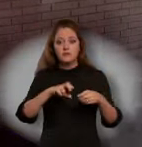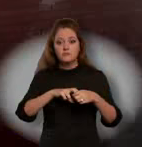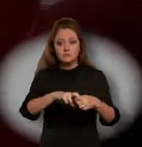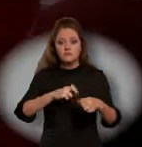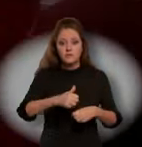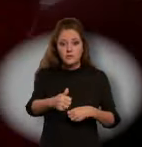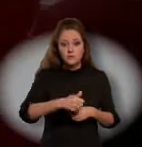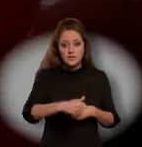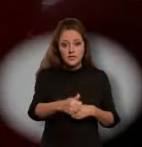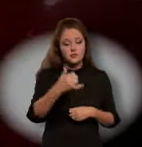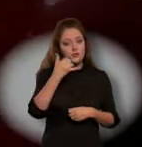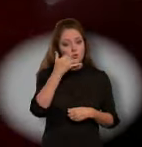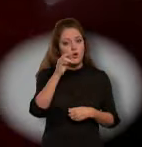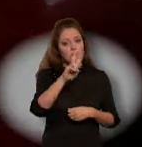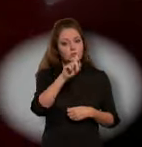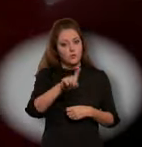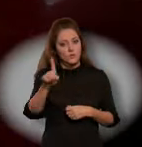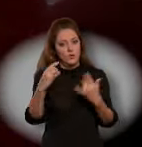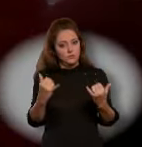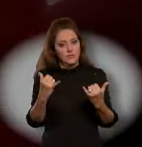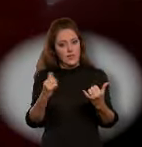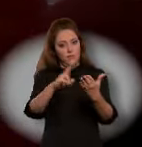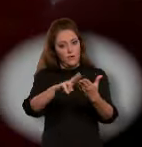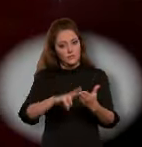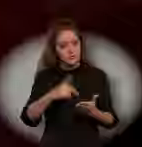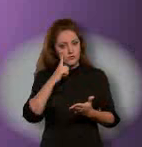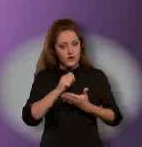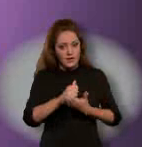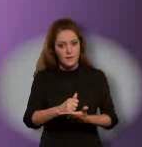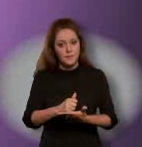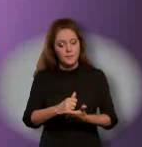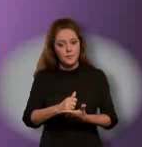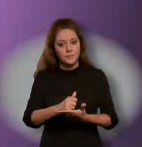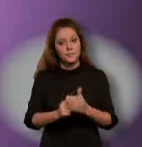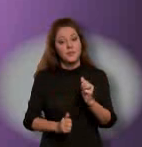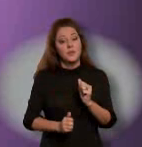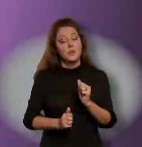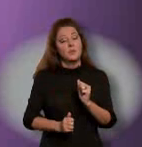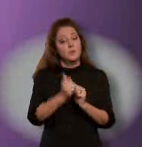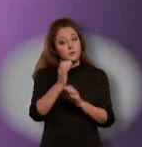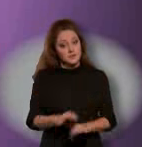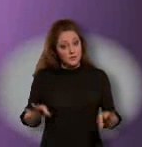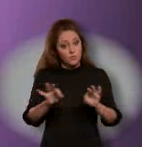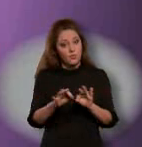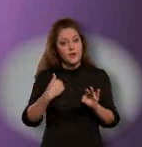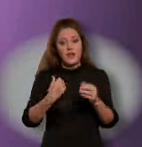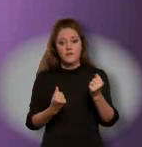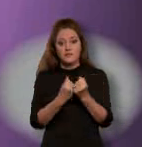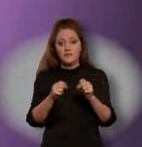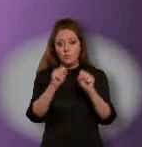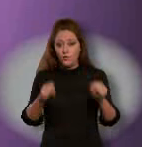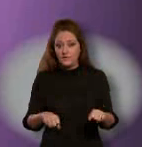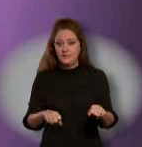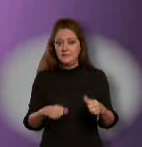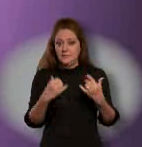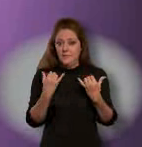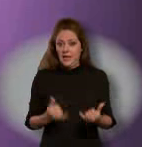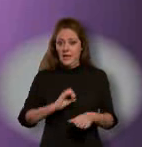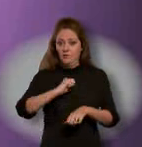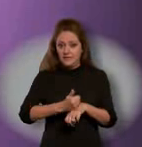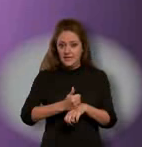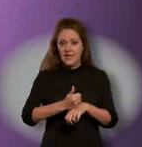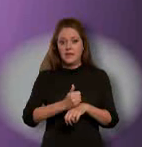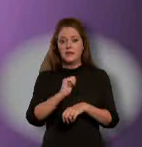transportation, dial 211 today to register for help. Most of all, have a support system you can count on now for when you